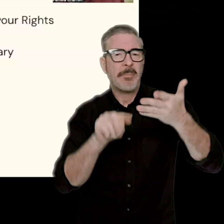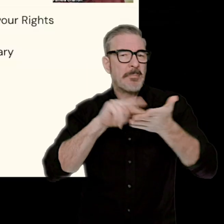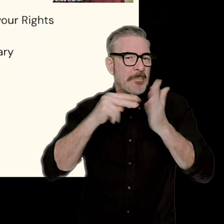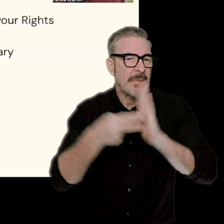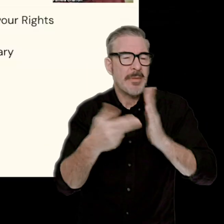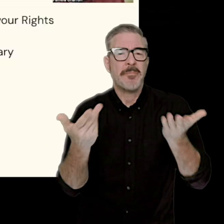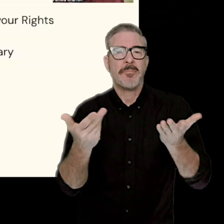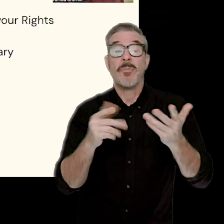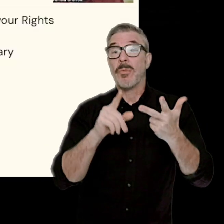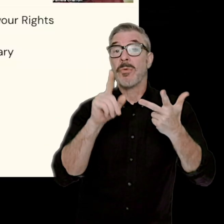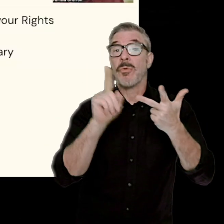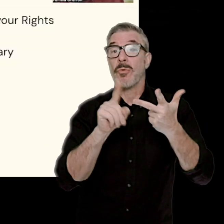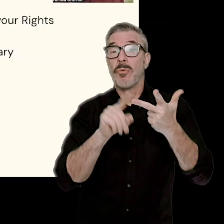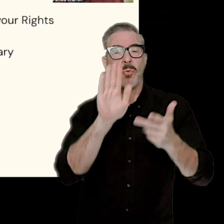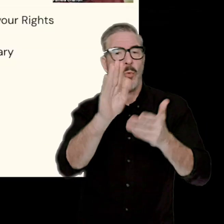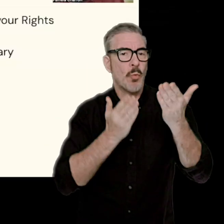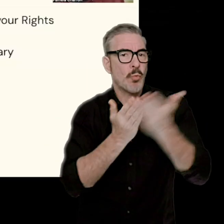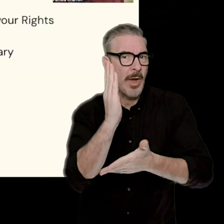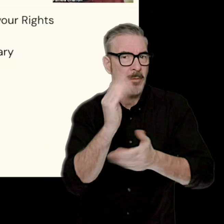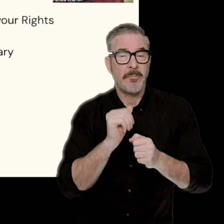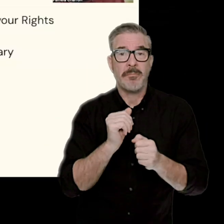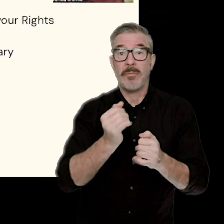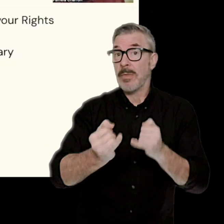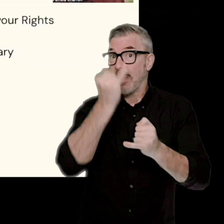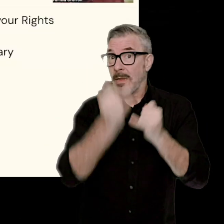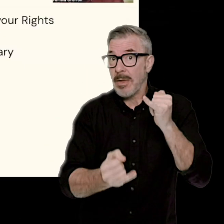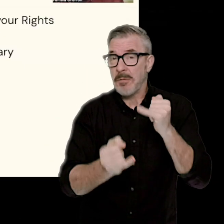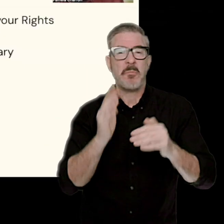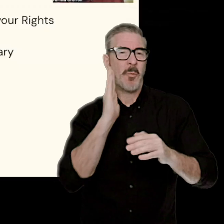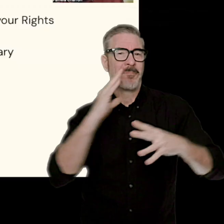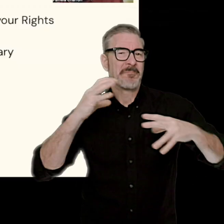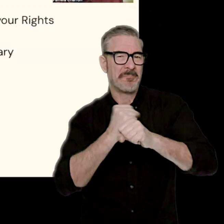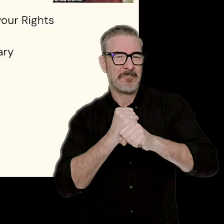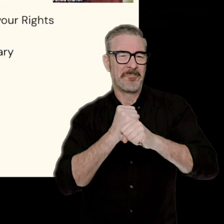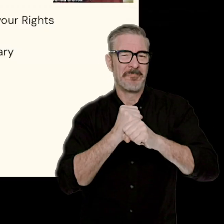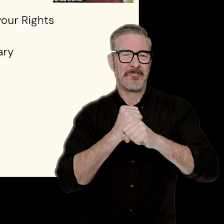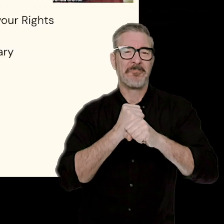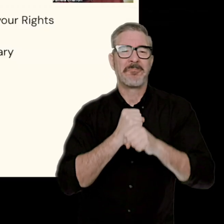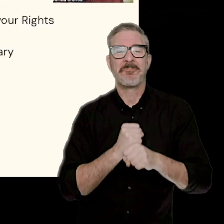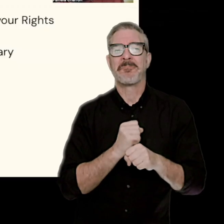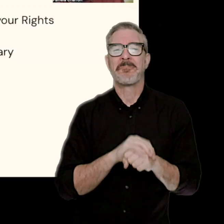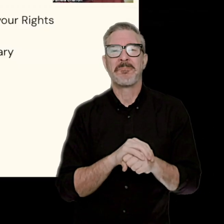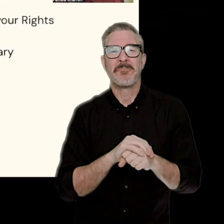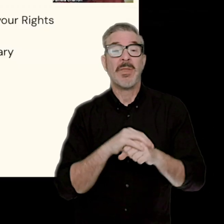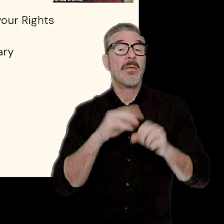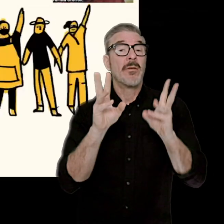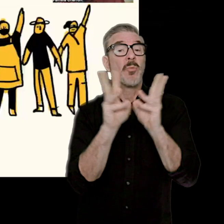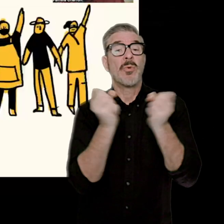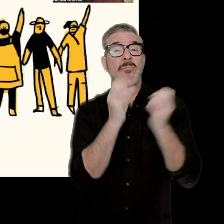go into terms we will use, cover some Know Your Rights, and go over a summary.